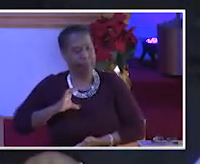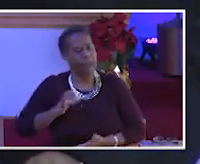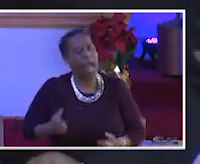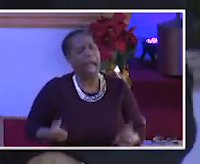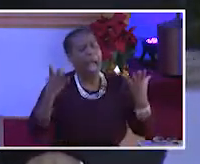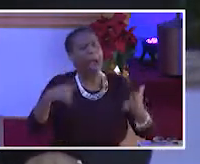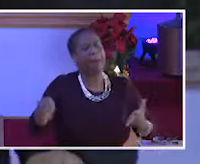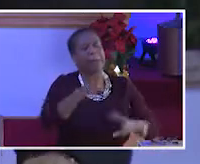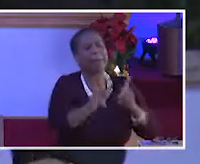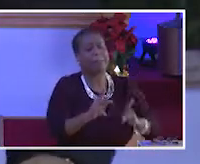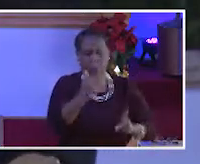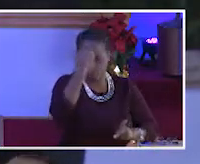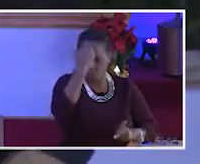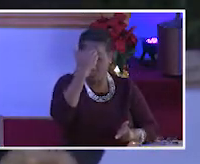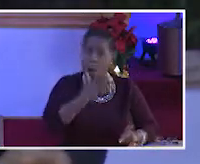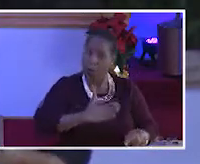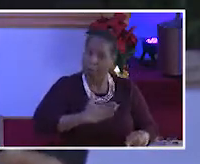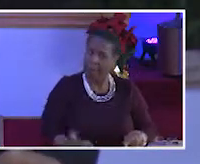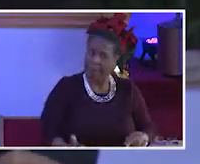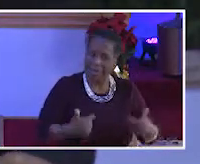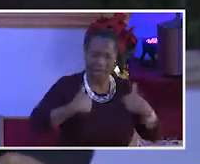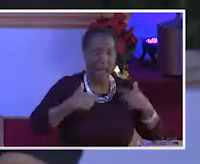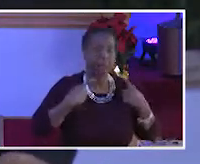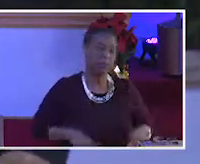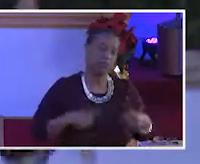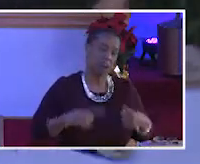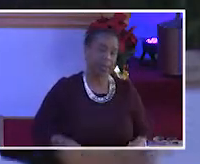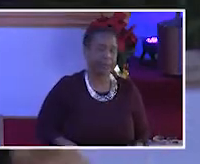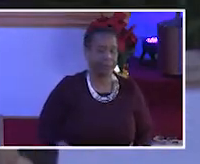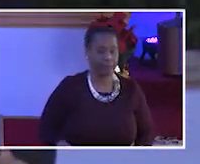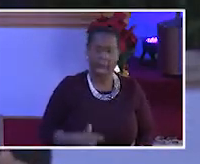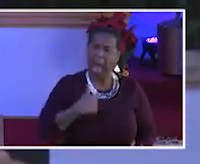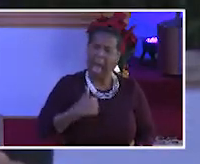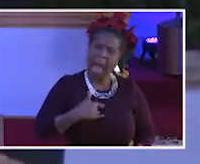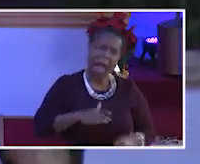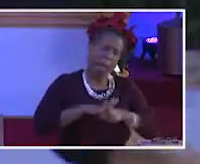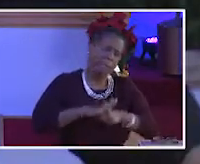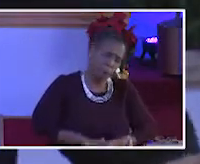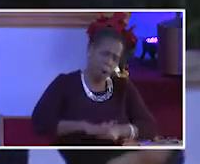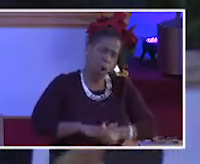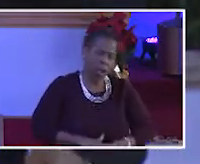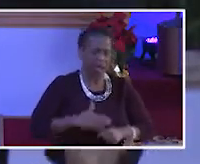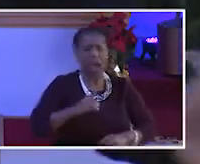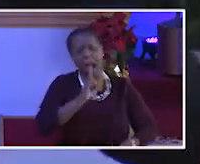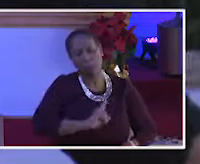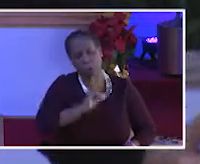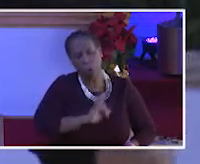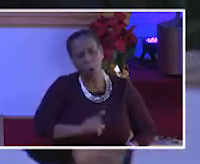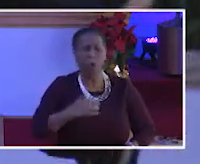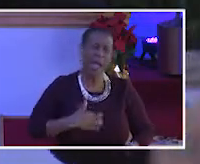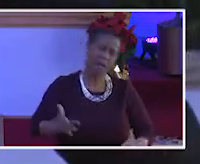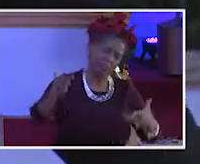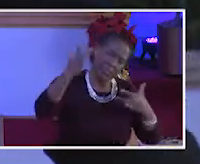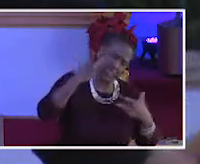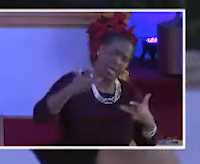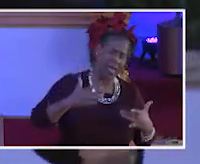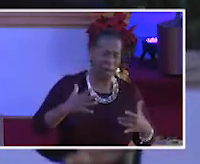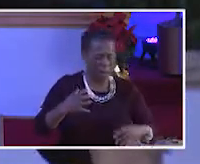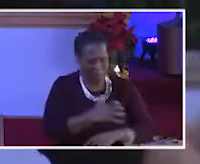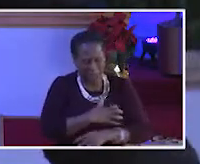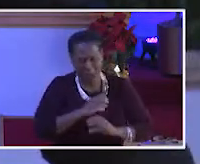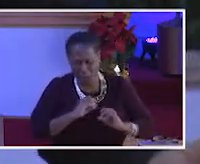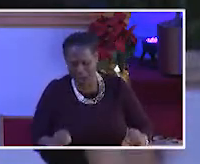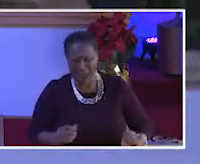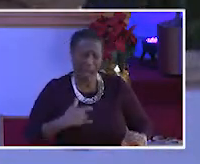know that will admit, "I'm depressed, I'm burdened, I'm lonely, I'm sick, I'm powerless,